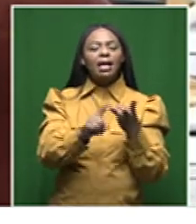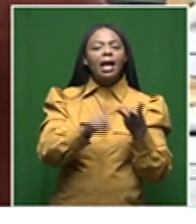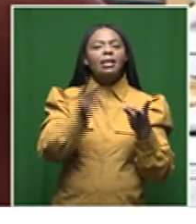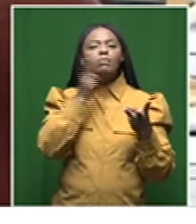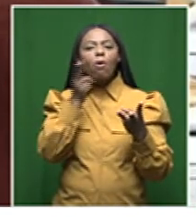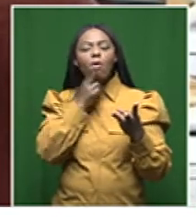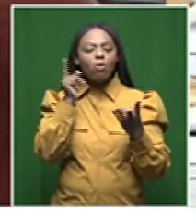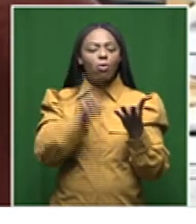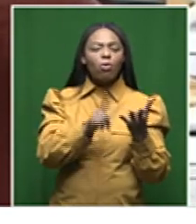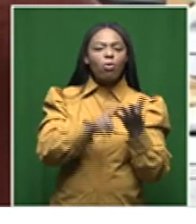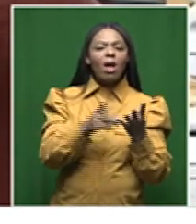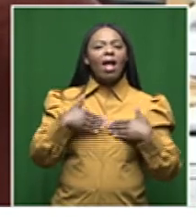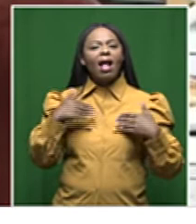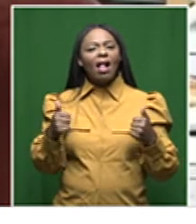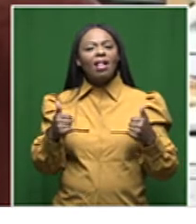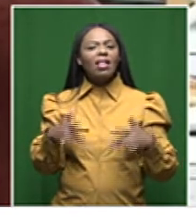smoking, health style,